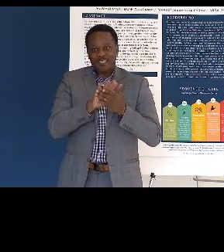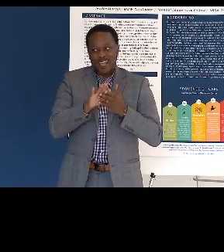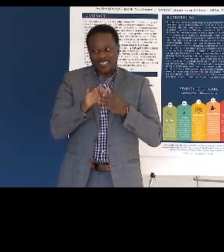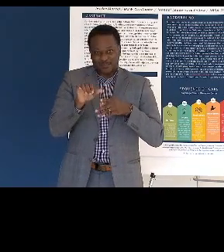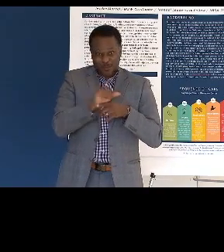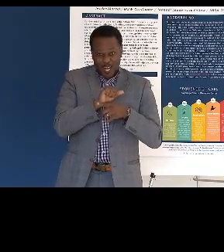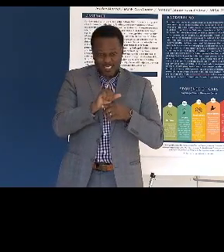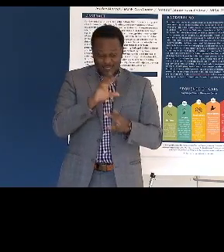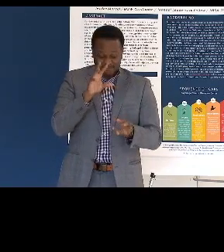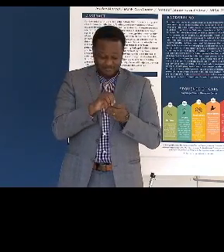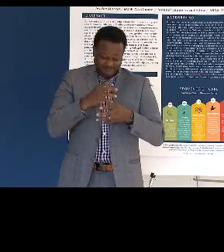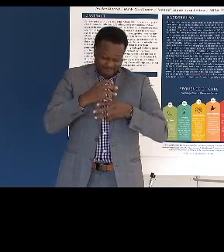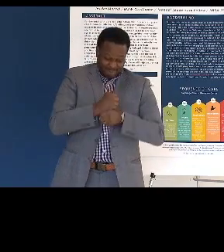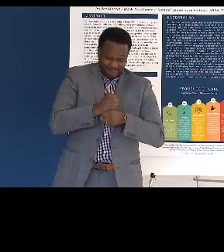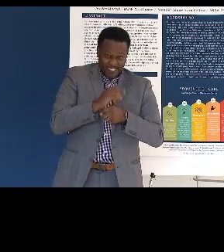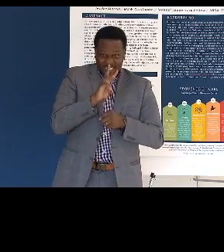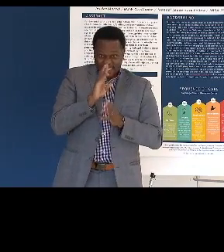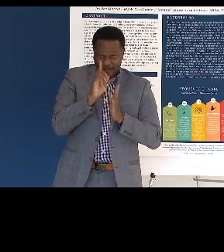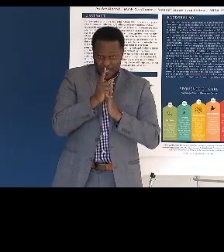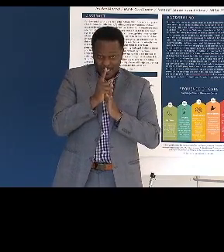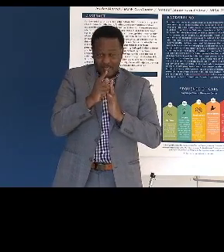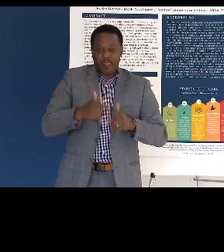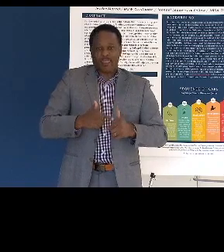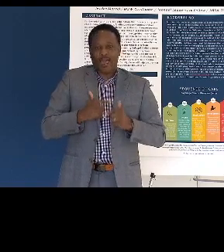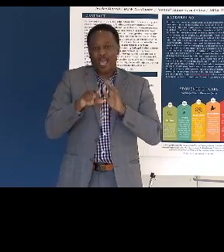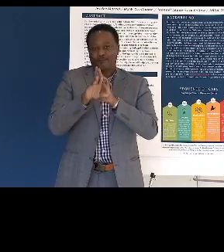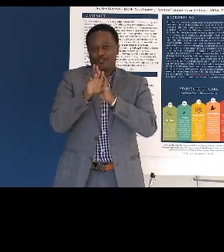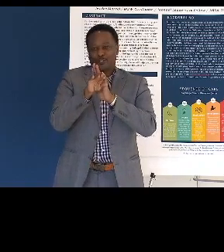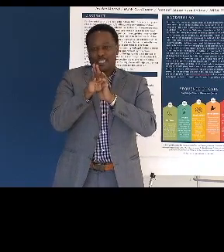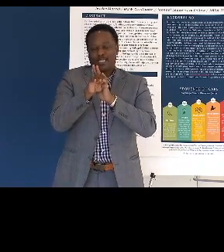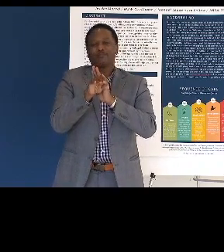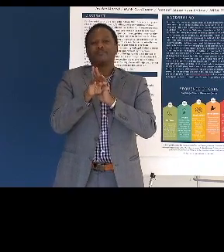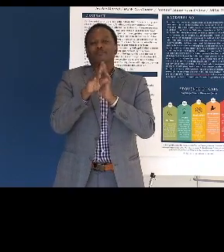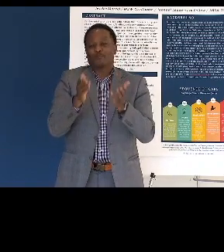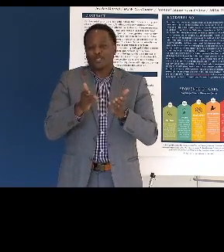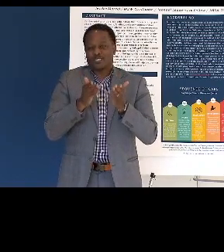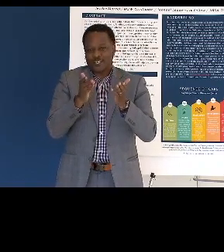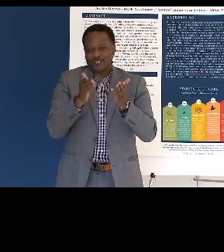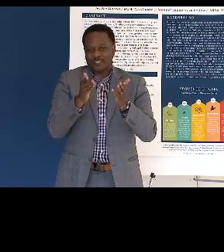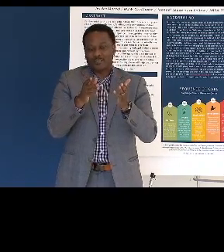6-minute live stream presentation, and